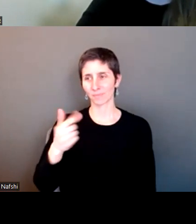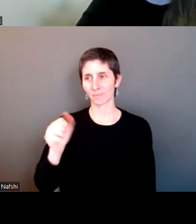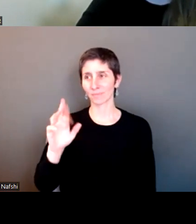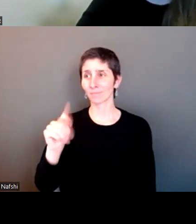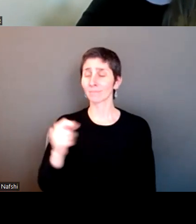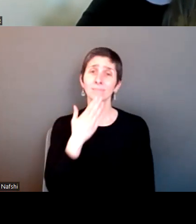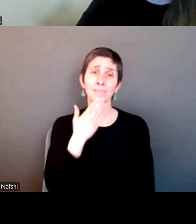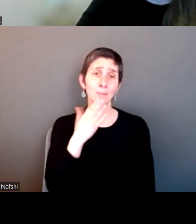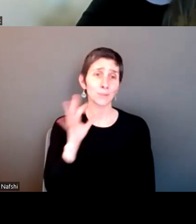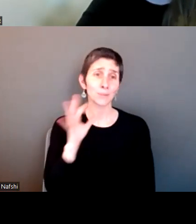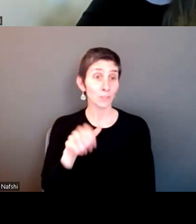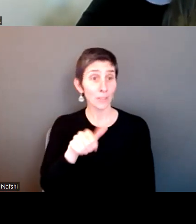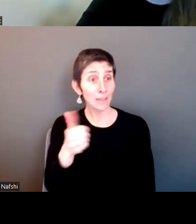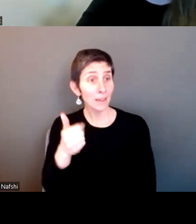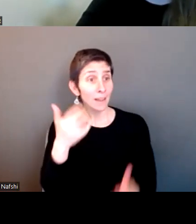Thank you. Anyone else?